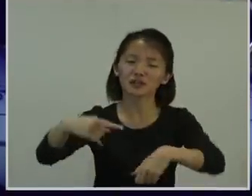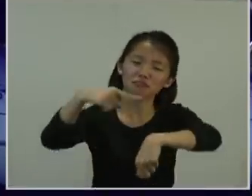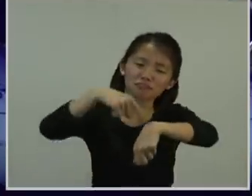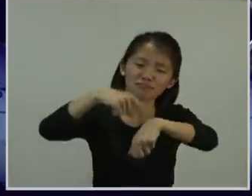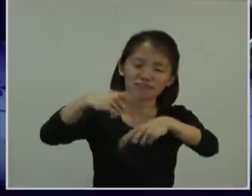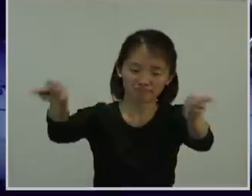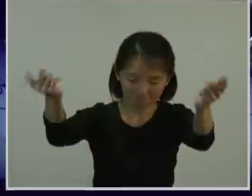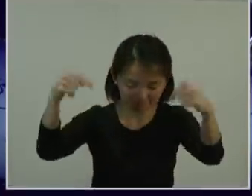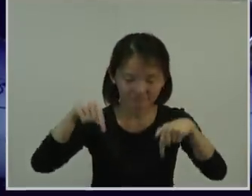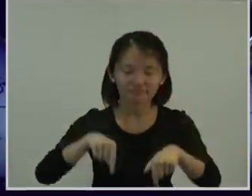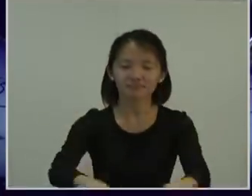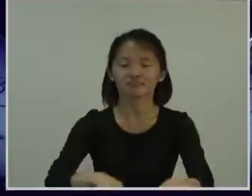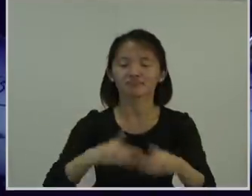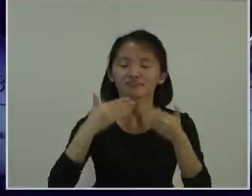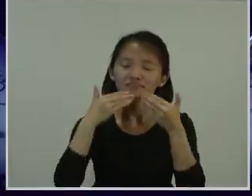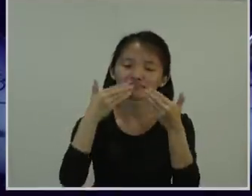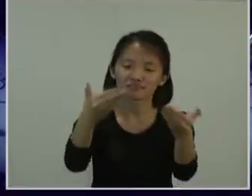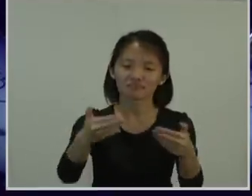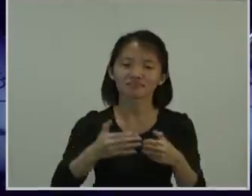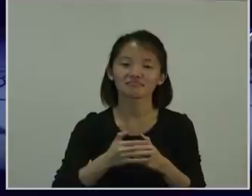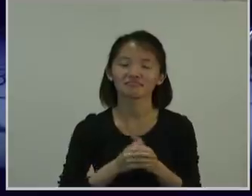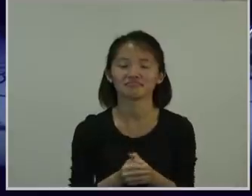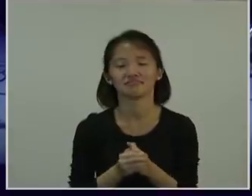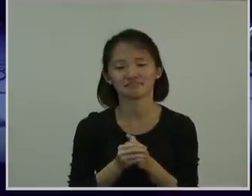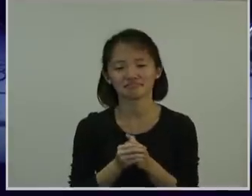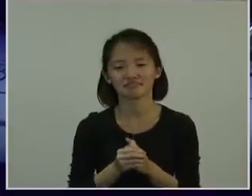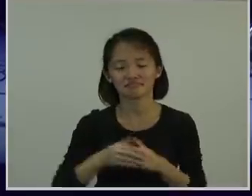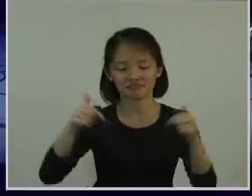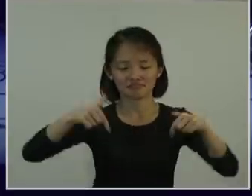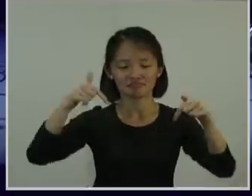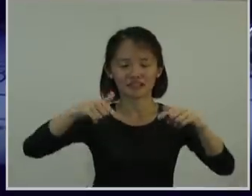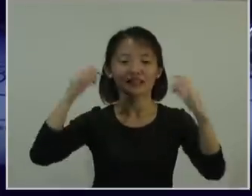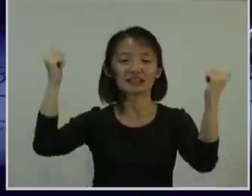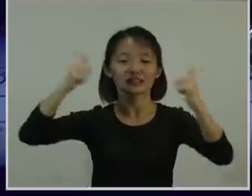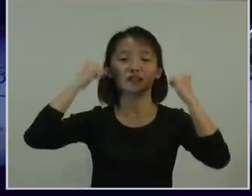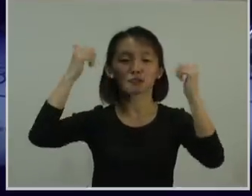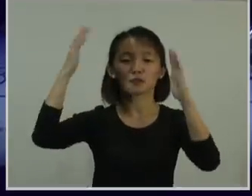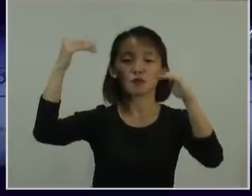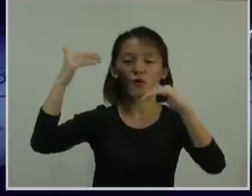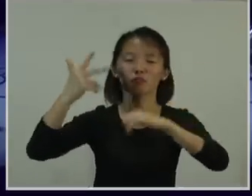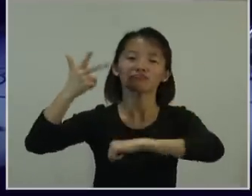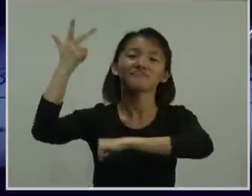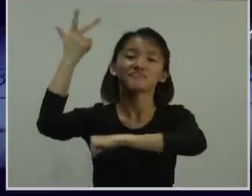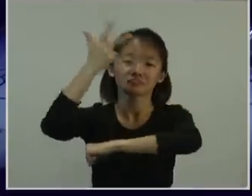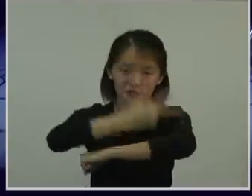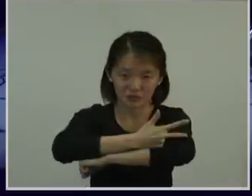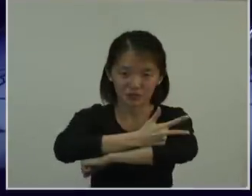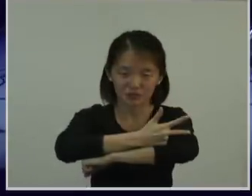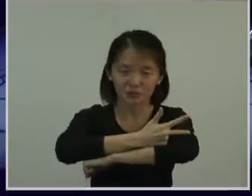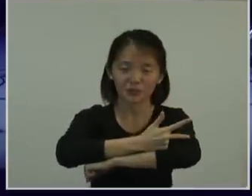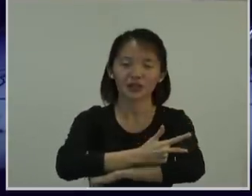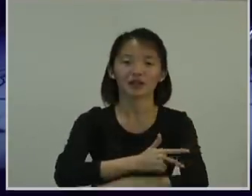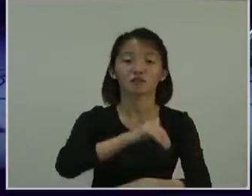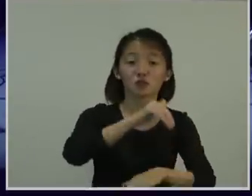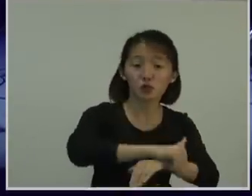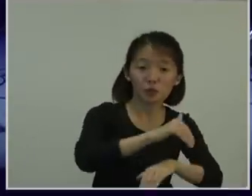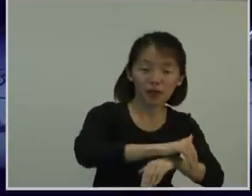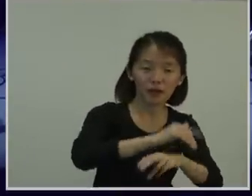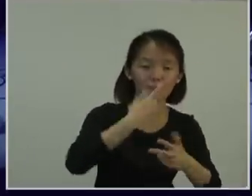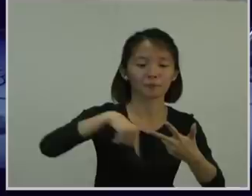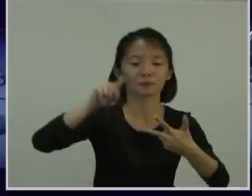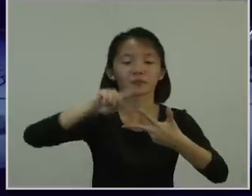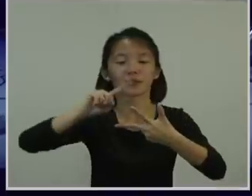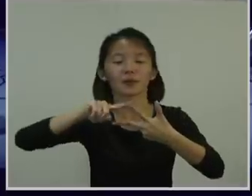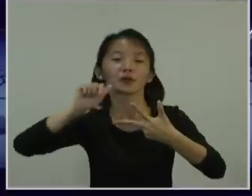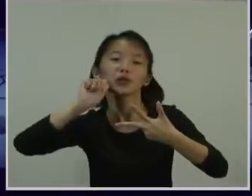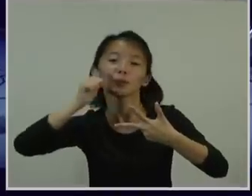be with us tonight. Because Celebration of Hope is a three-day affair. Yes. We have tonight, we have tomorrow, and we have got Sunday.